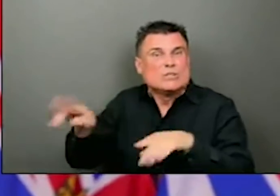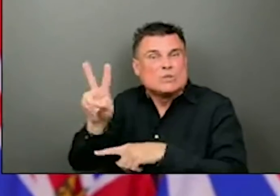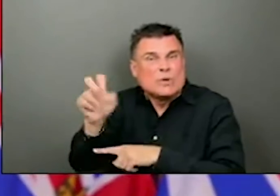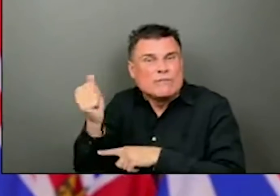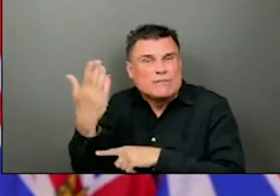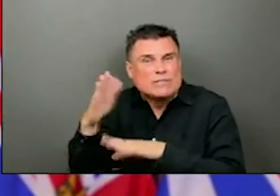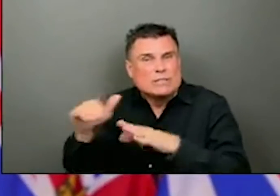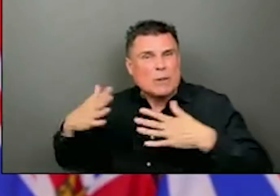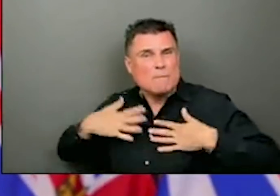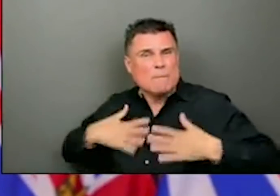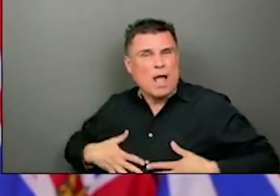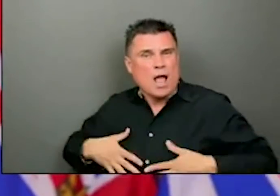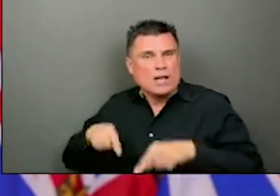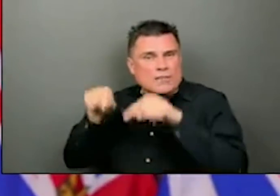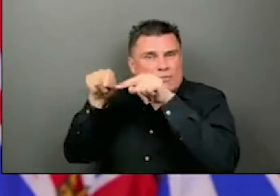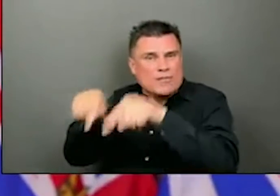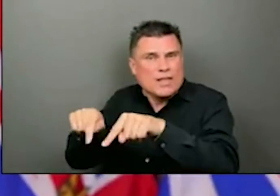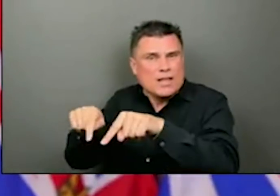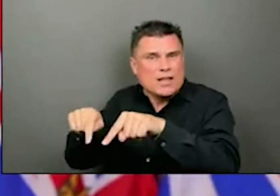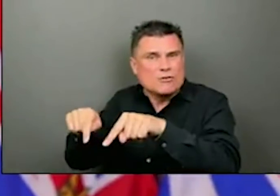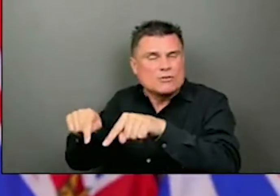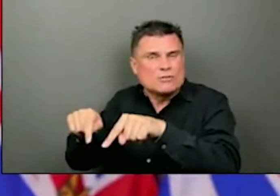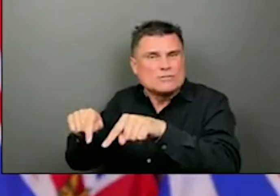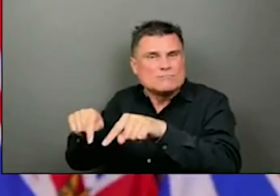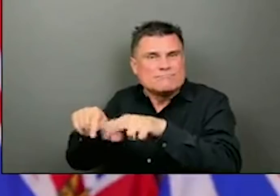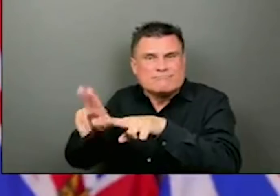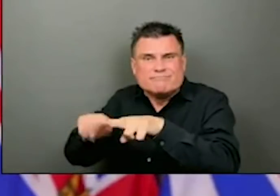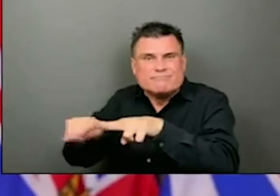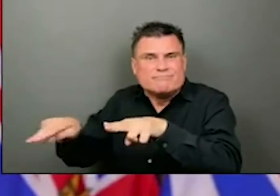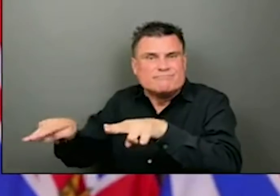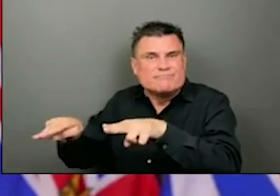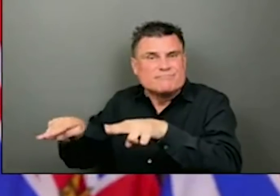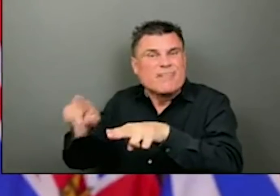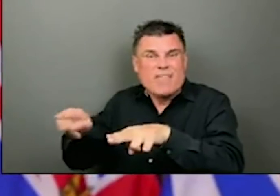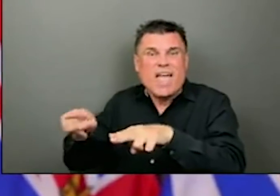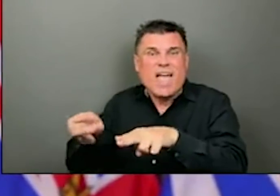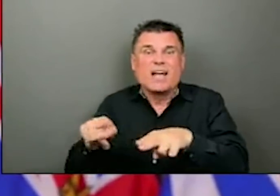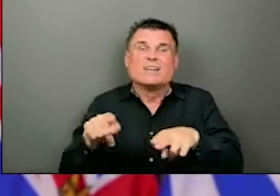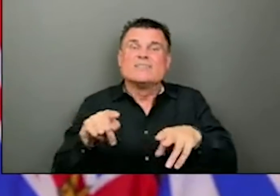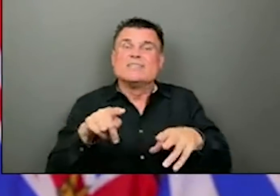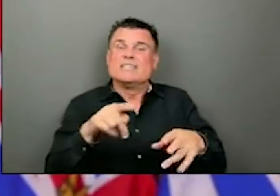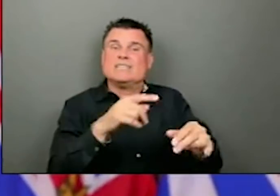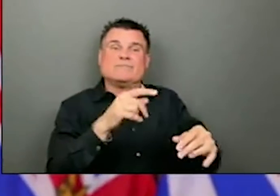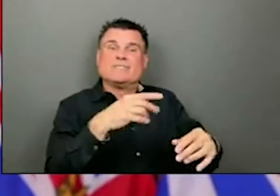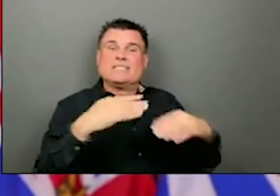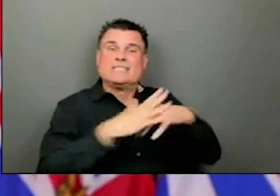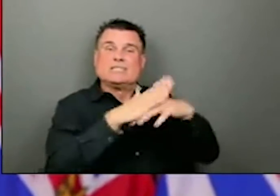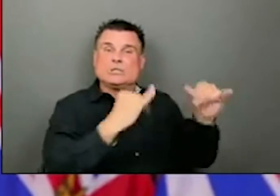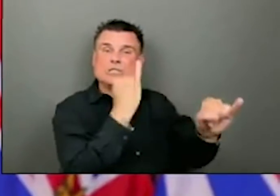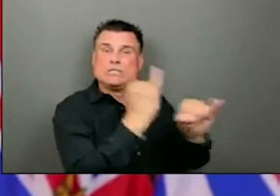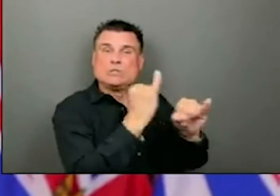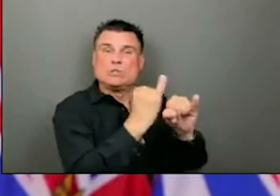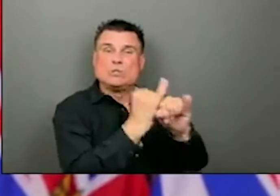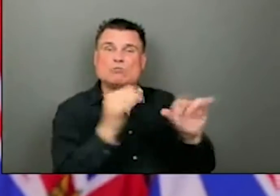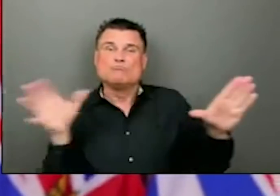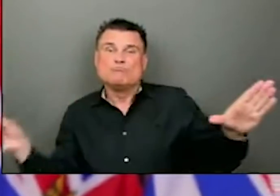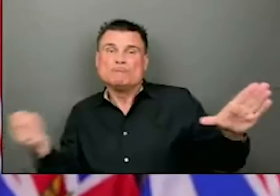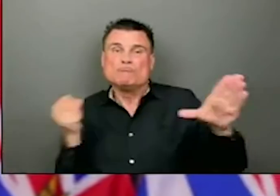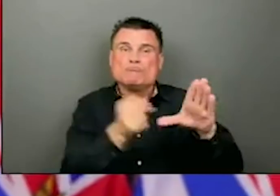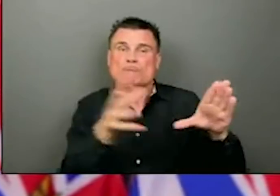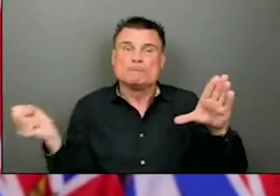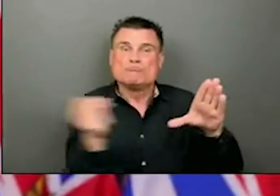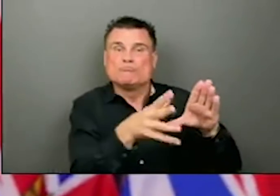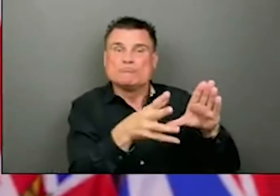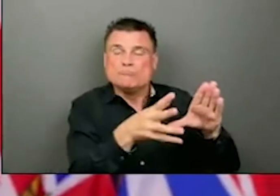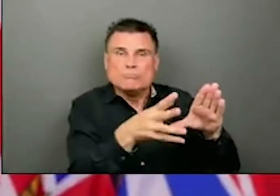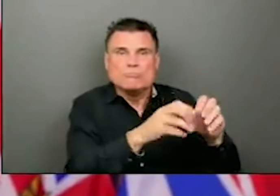the atrocity of residential schools in BC. We all, if we are human, I think, feel for the lives